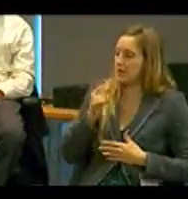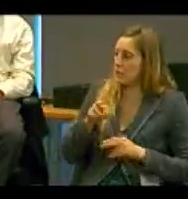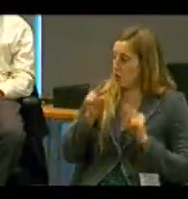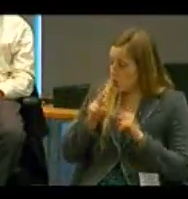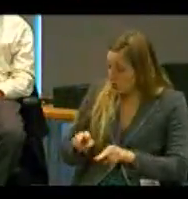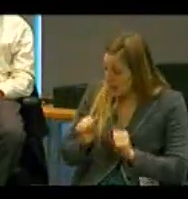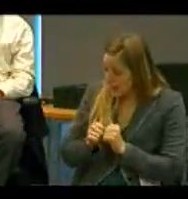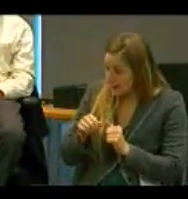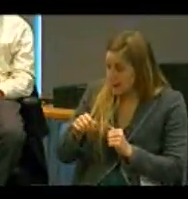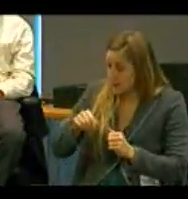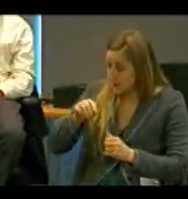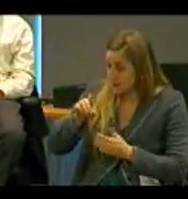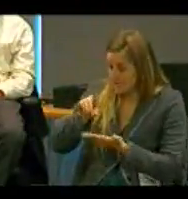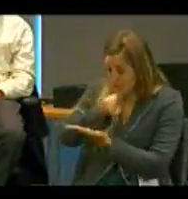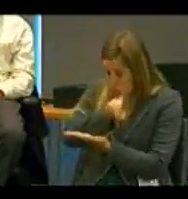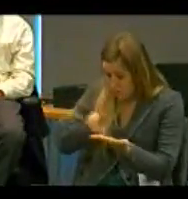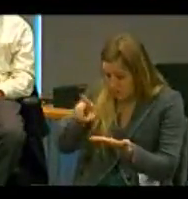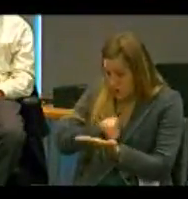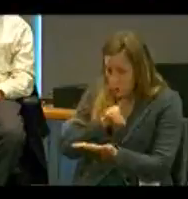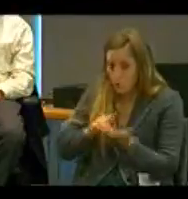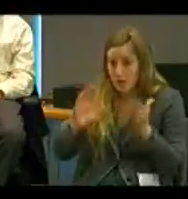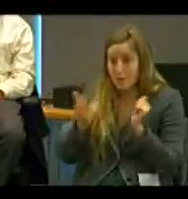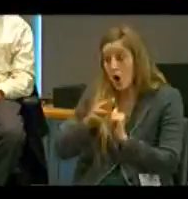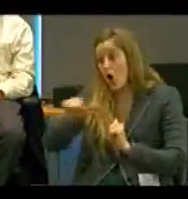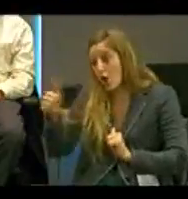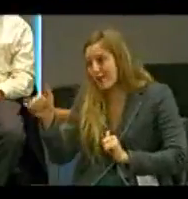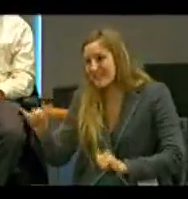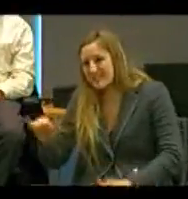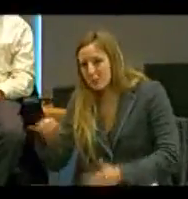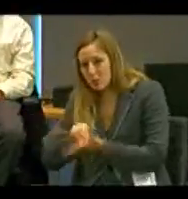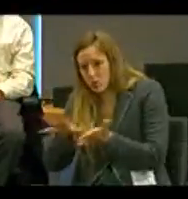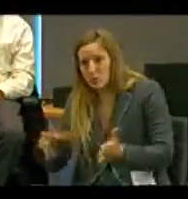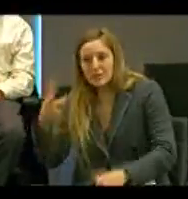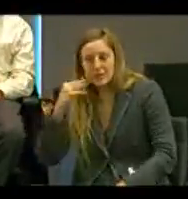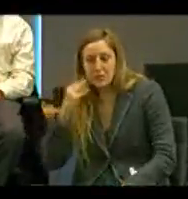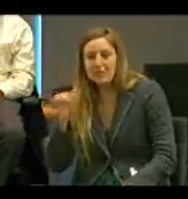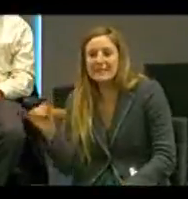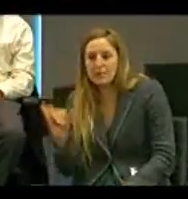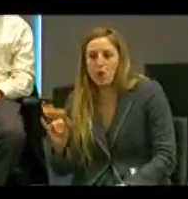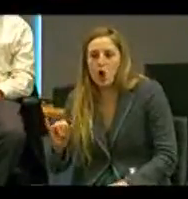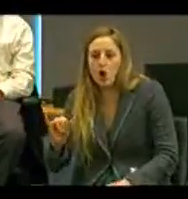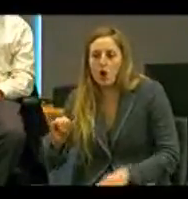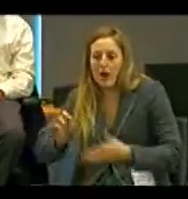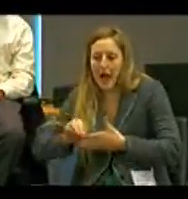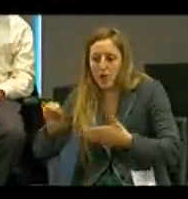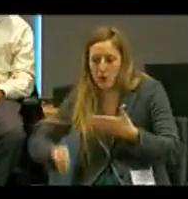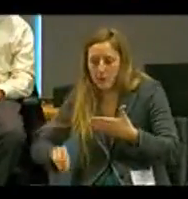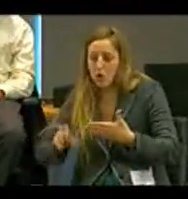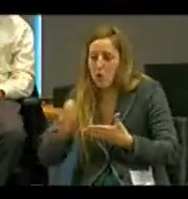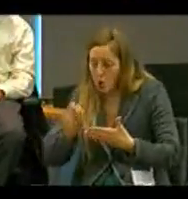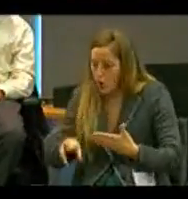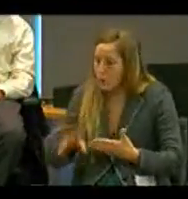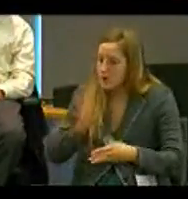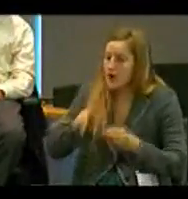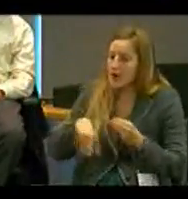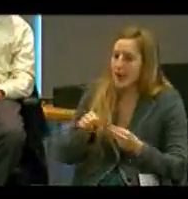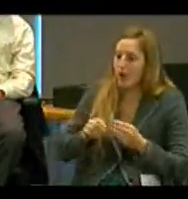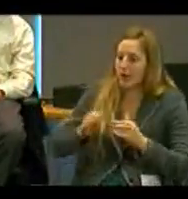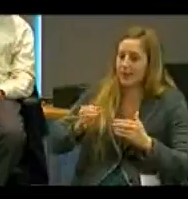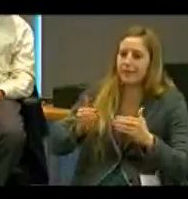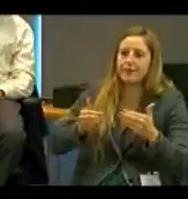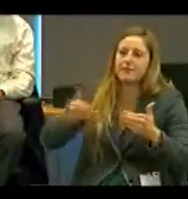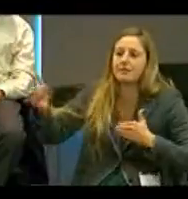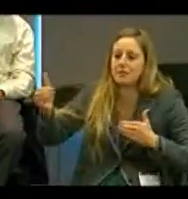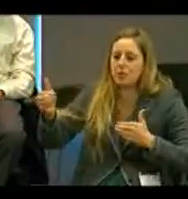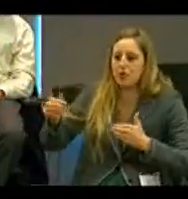we're looking at comparing otherwise similar students who experience different outcomes. Yes, thank you. Or we're looking at possibly disparate impact. So we're looking